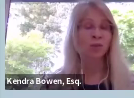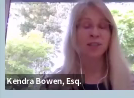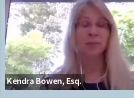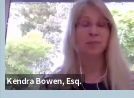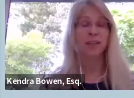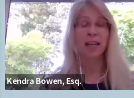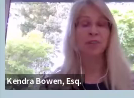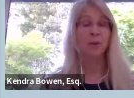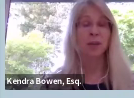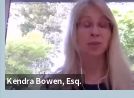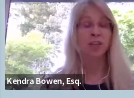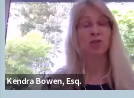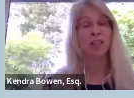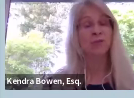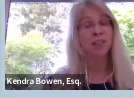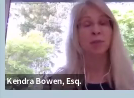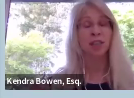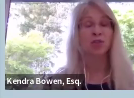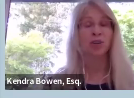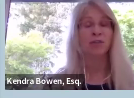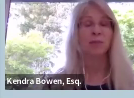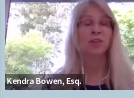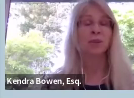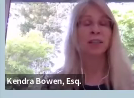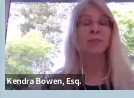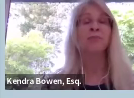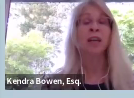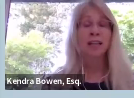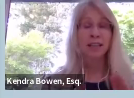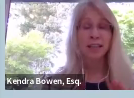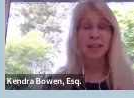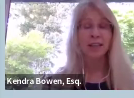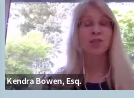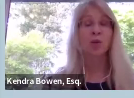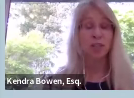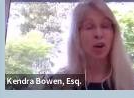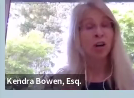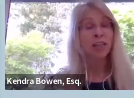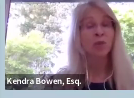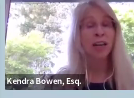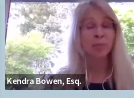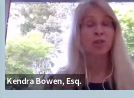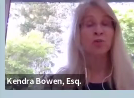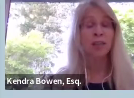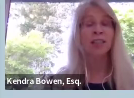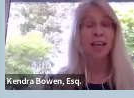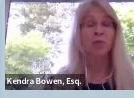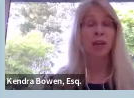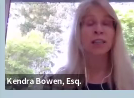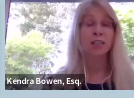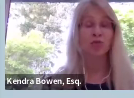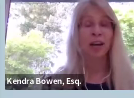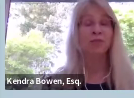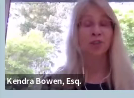desires and goals and the names of the people that you trust for this potential role of responsibility. So as long as you are able to